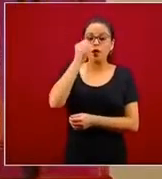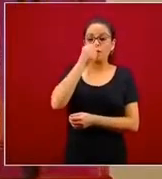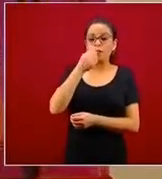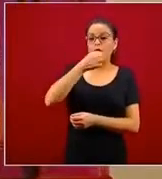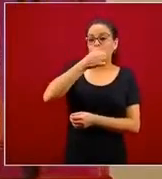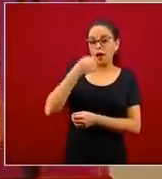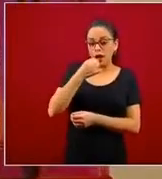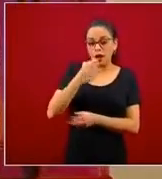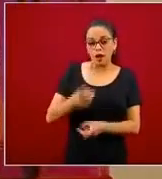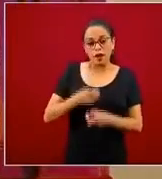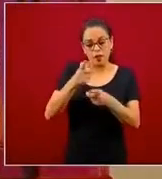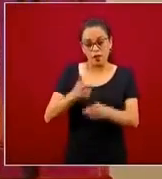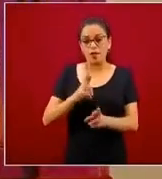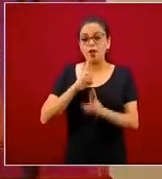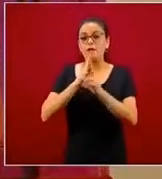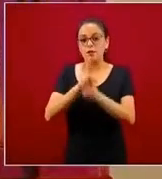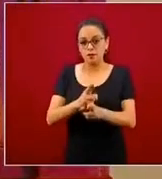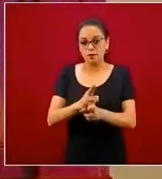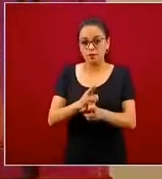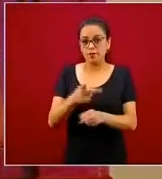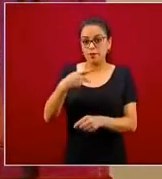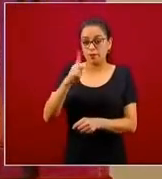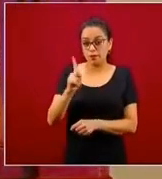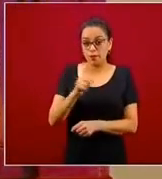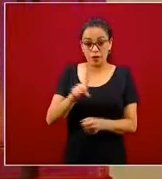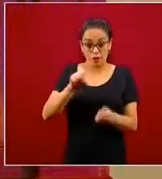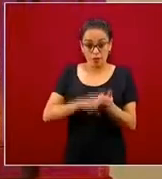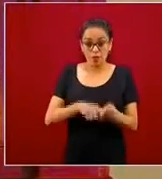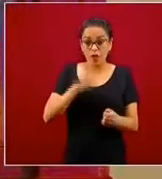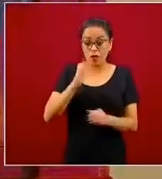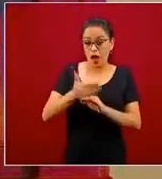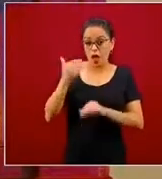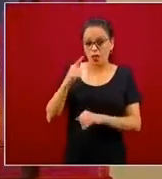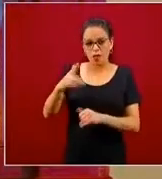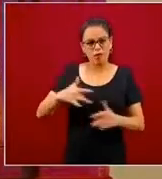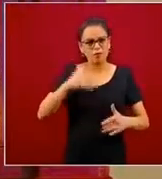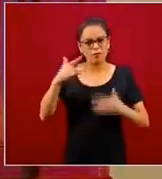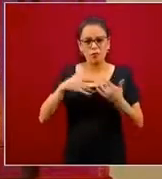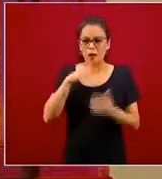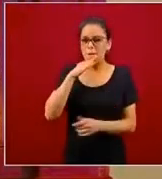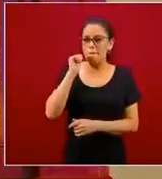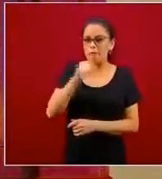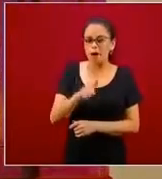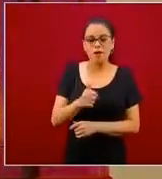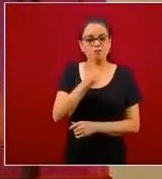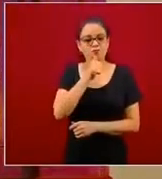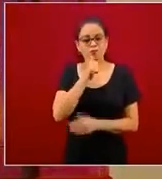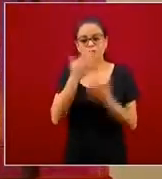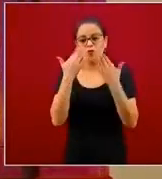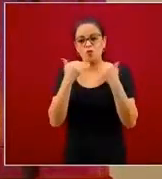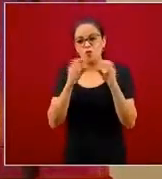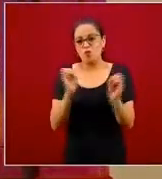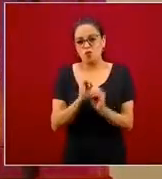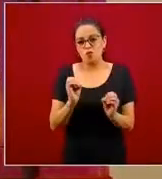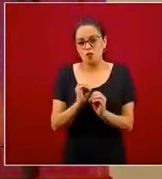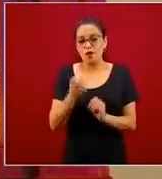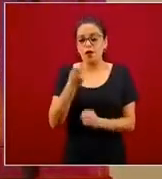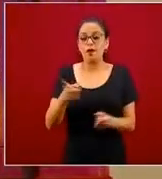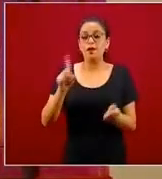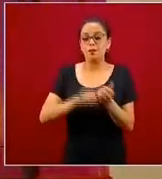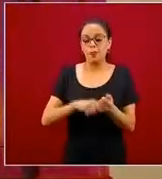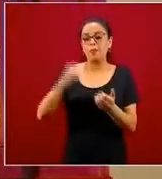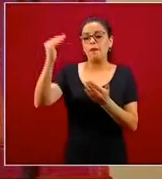private laboratory, they paid out for it, they received their result, but not necessarily presenting symptoms, and this